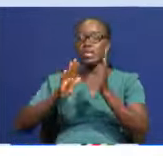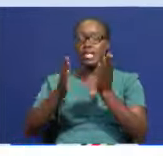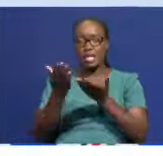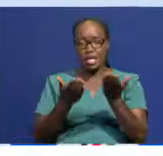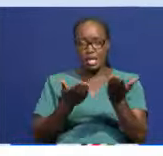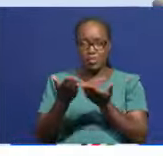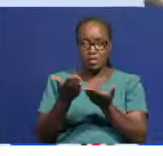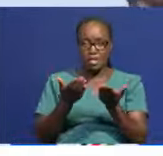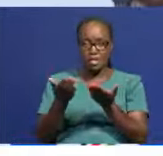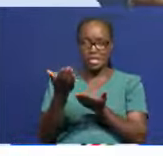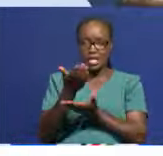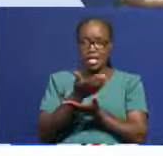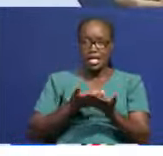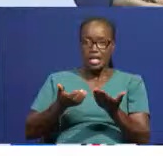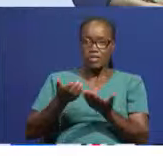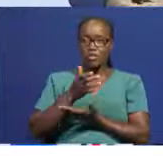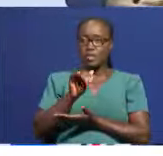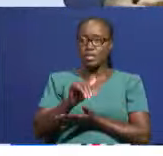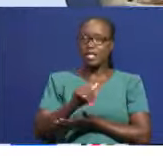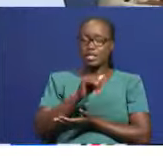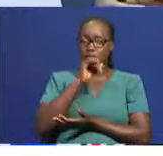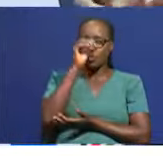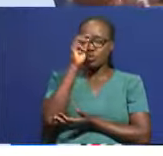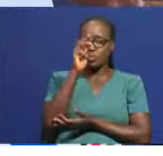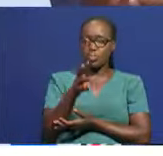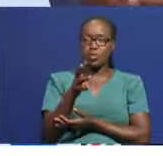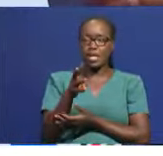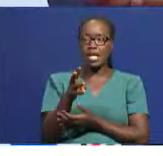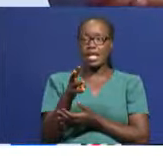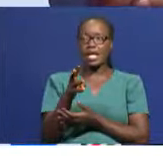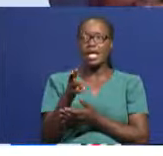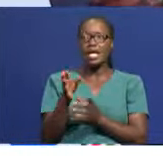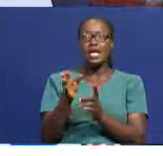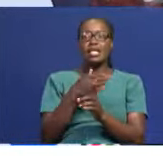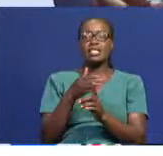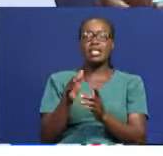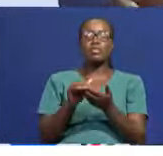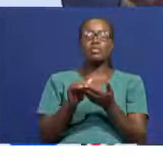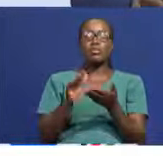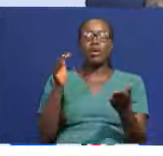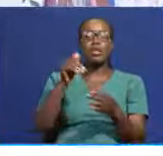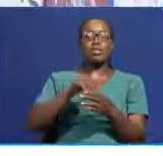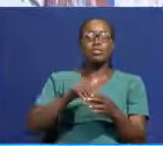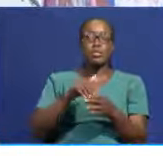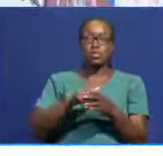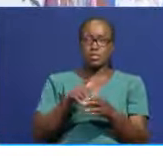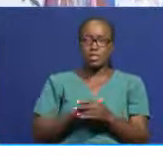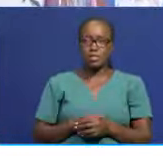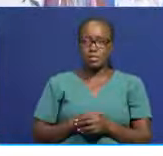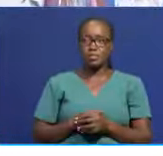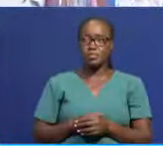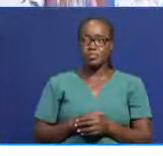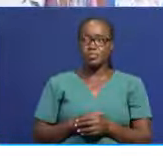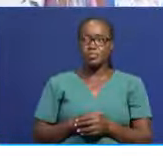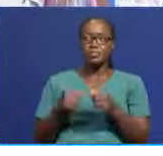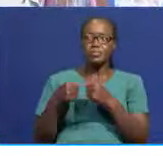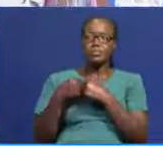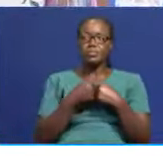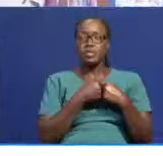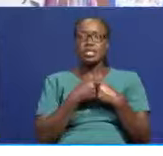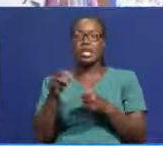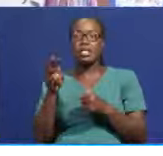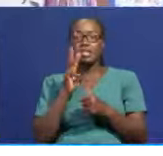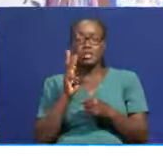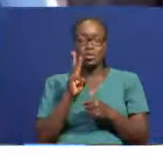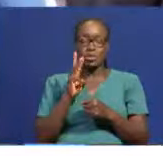business environment that will attract more investments. Kuhusiana na changamoto za maji